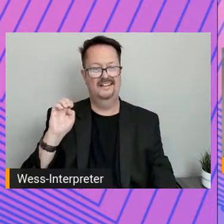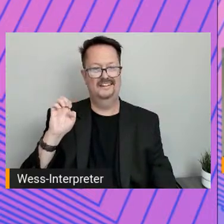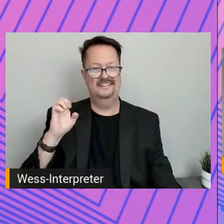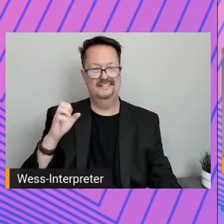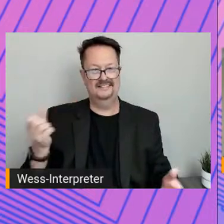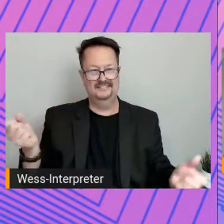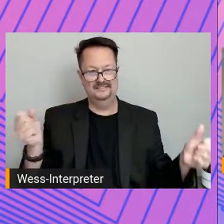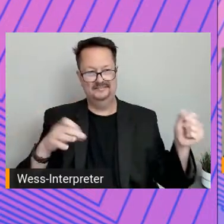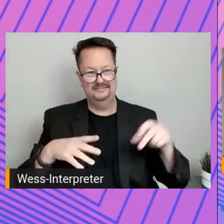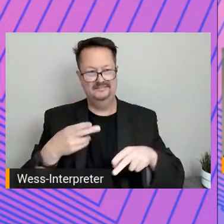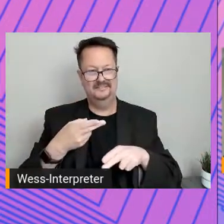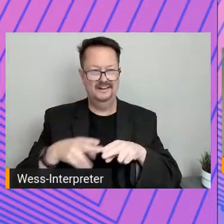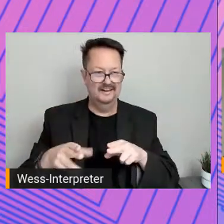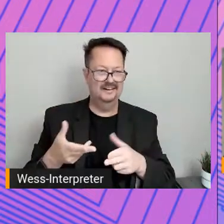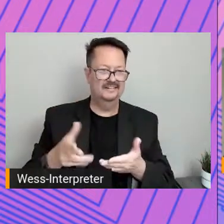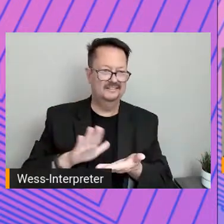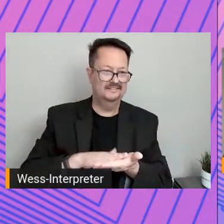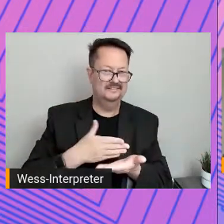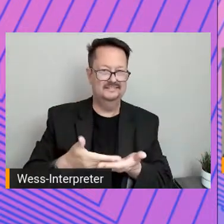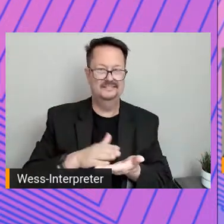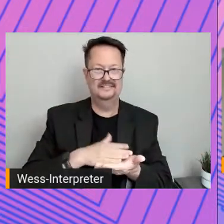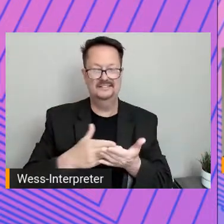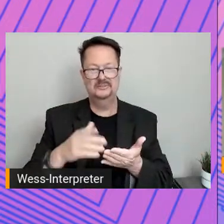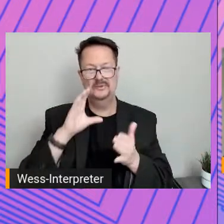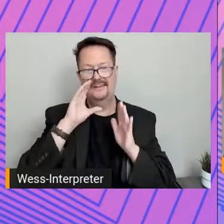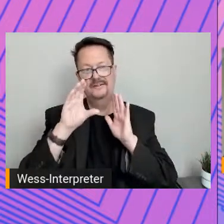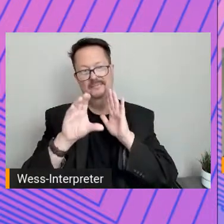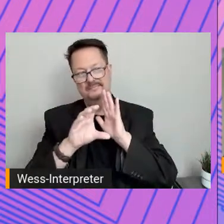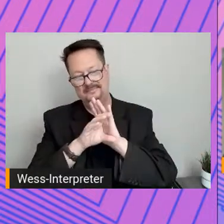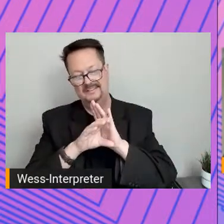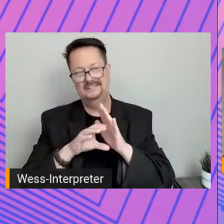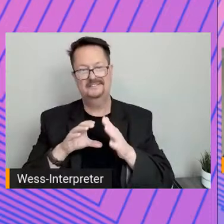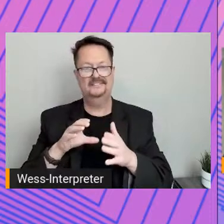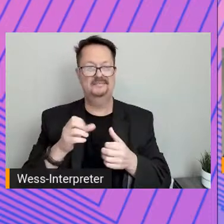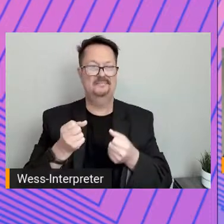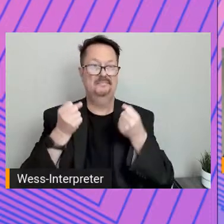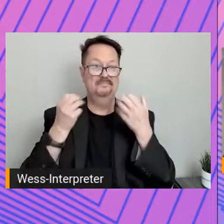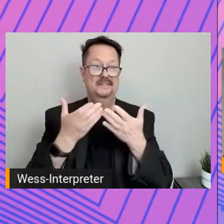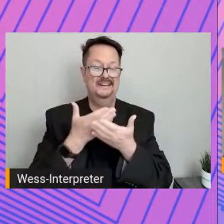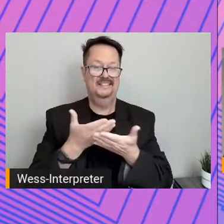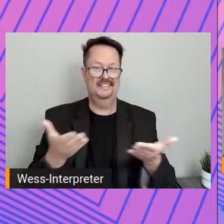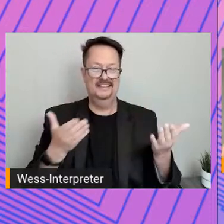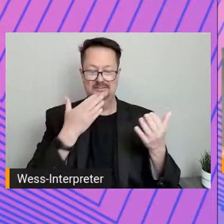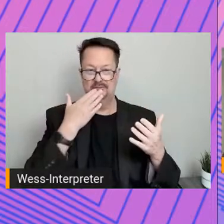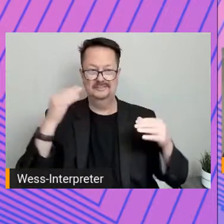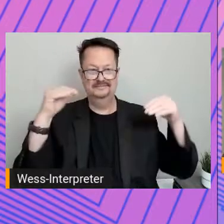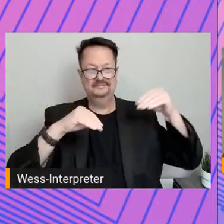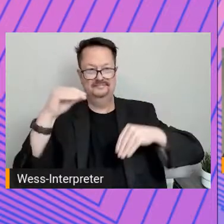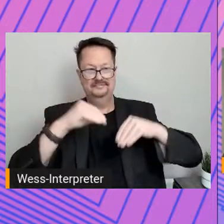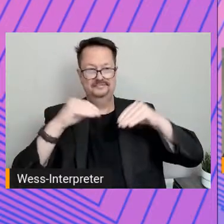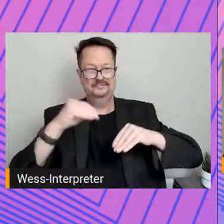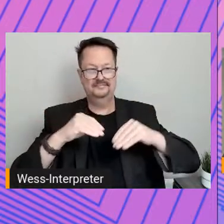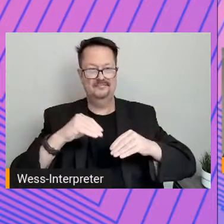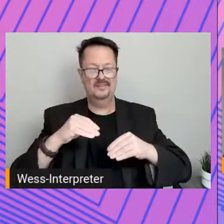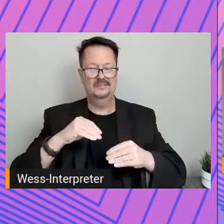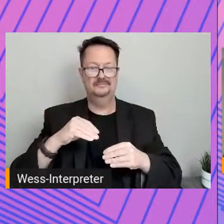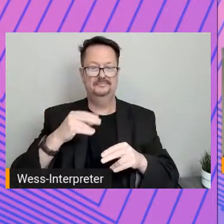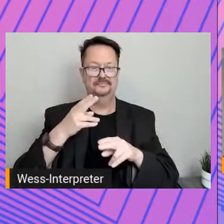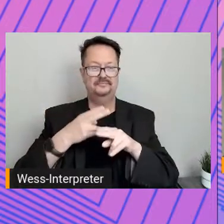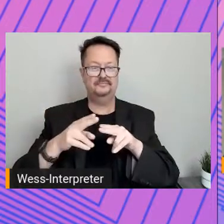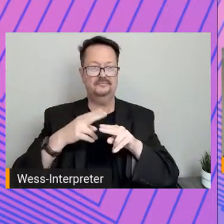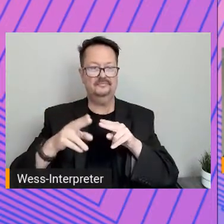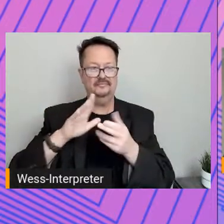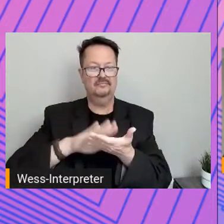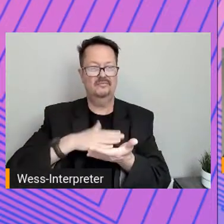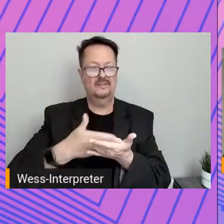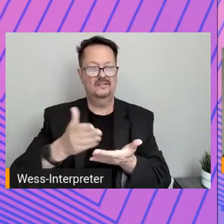have a picture in that article of an omelet. And I say there are lots of good stuff that goes into the omelet, but you need to know why the different pieces